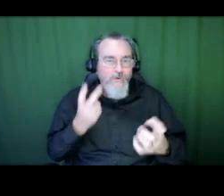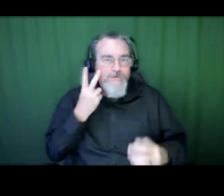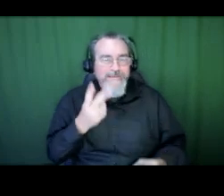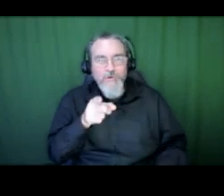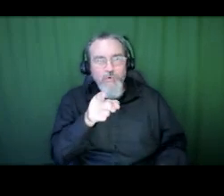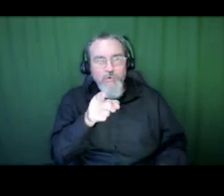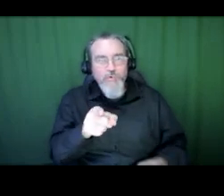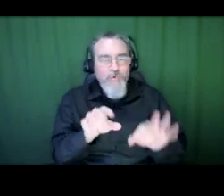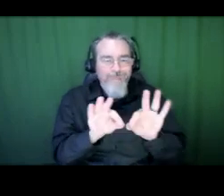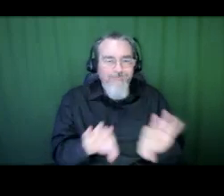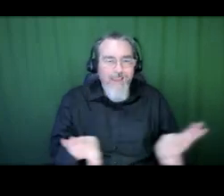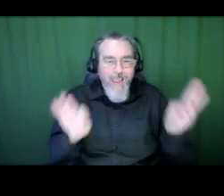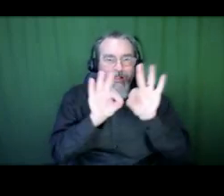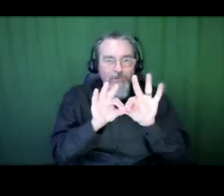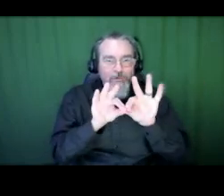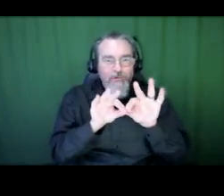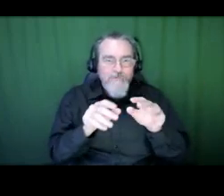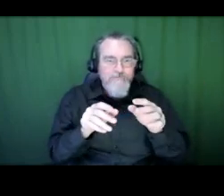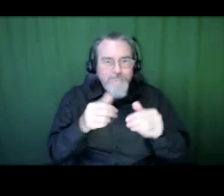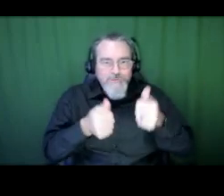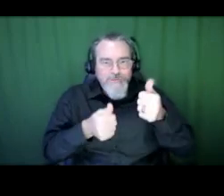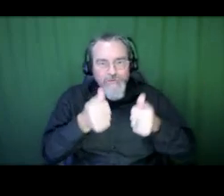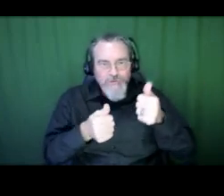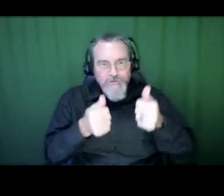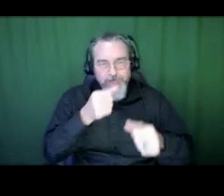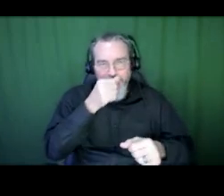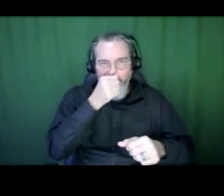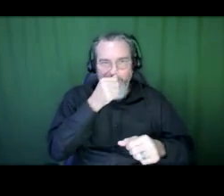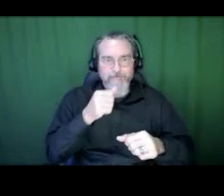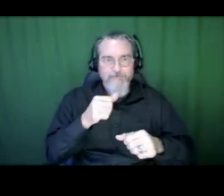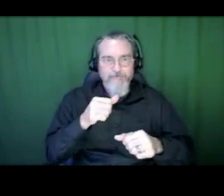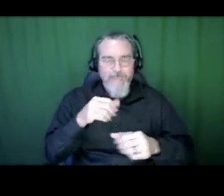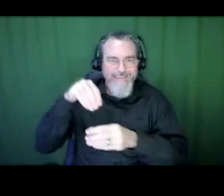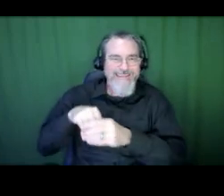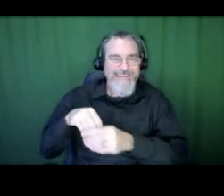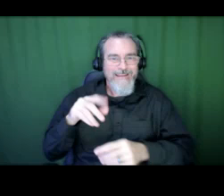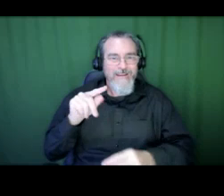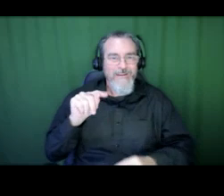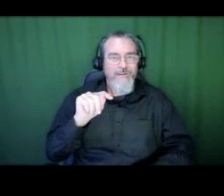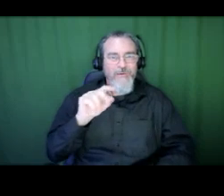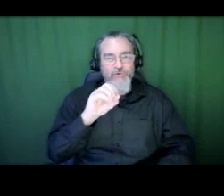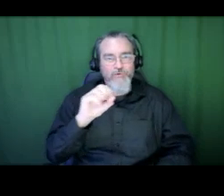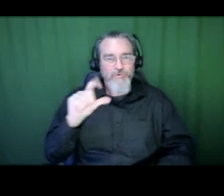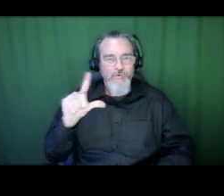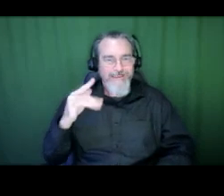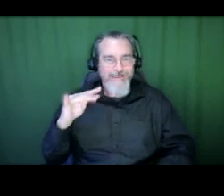you value, what you would value in the toolkit. I'm going to wrap up